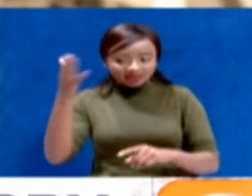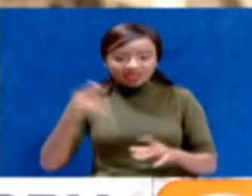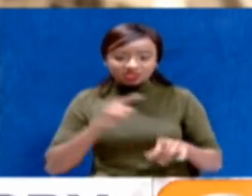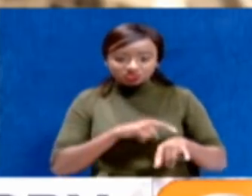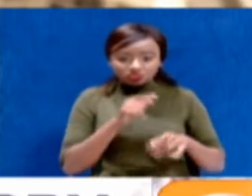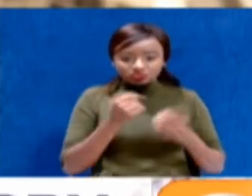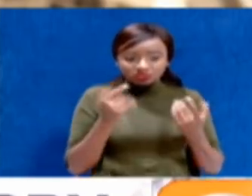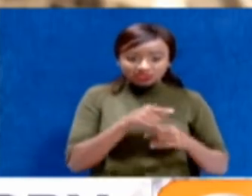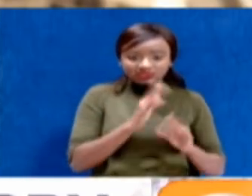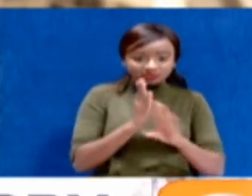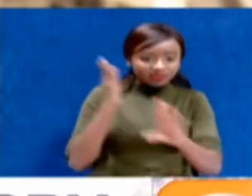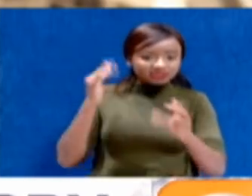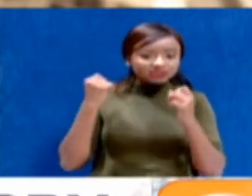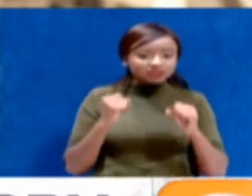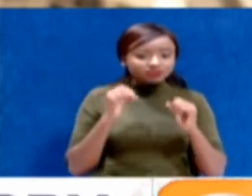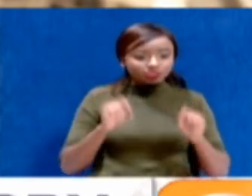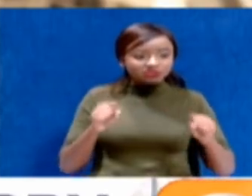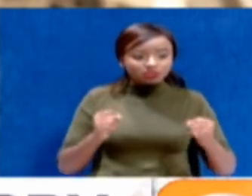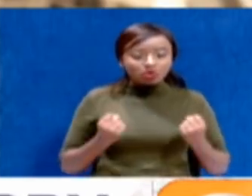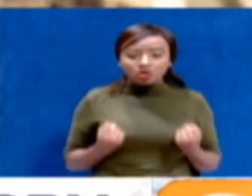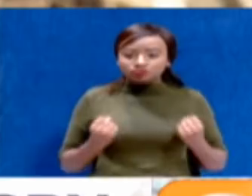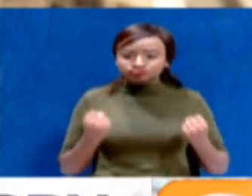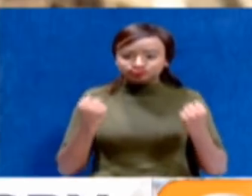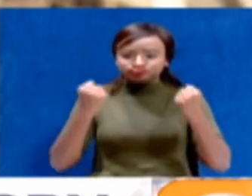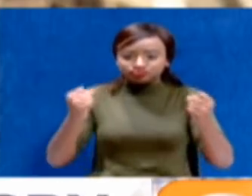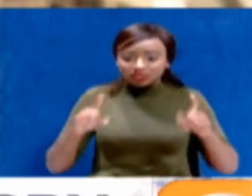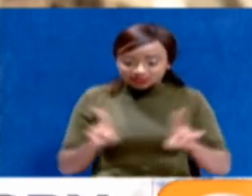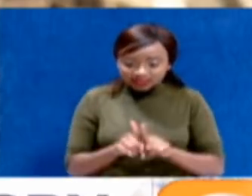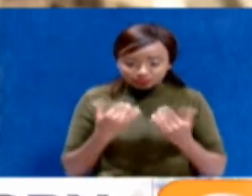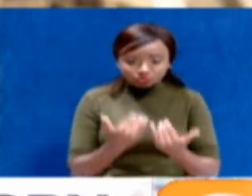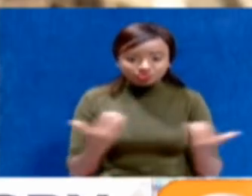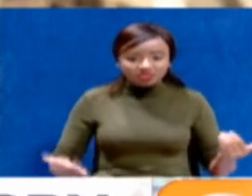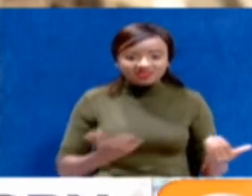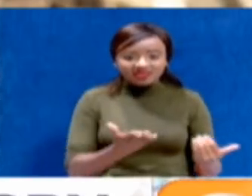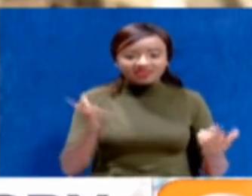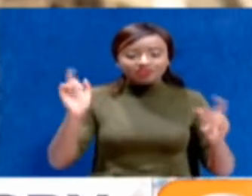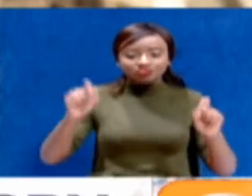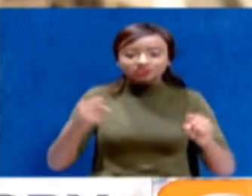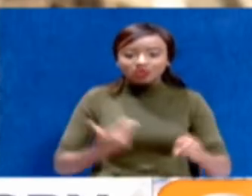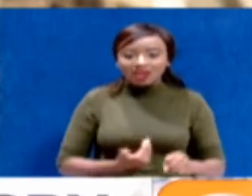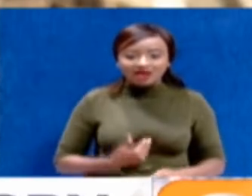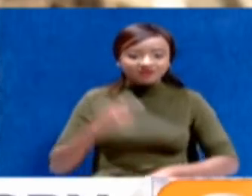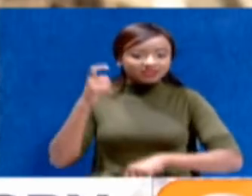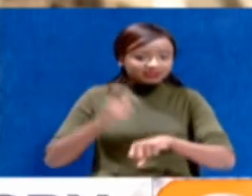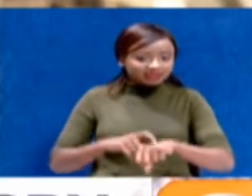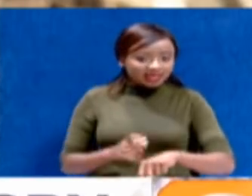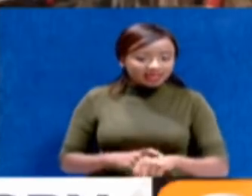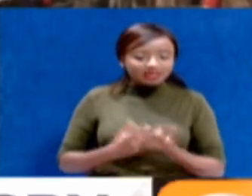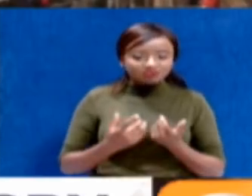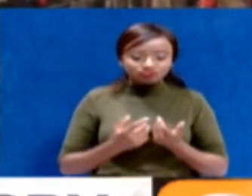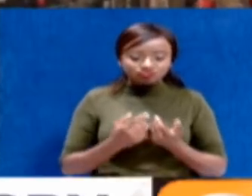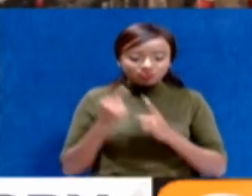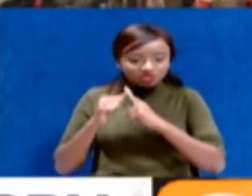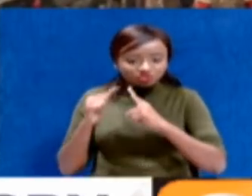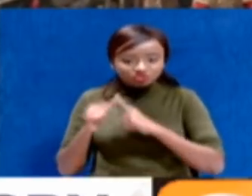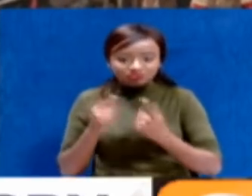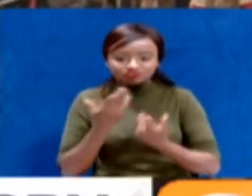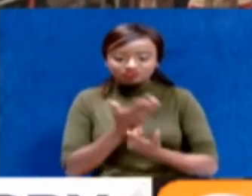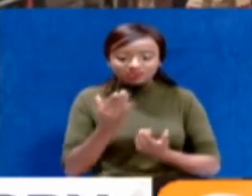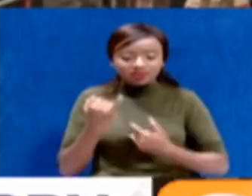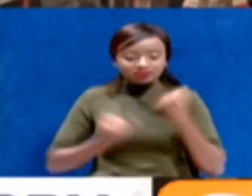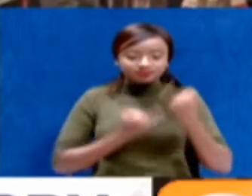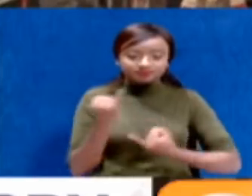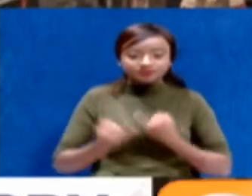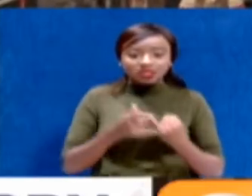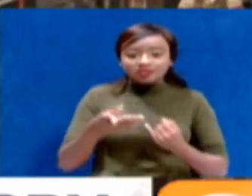be driven to Madari, and the kids there can have their time and experience the bus and the services it offers. The bus, which was